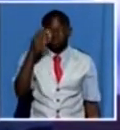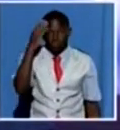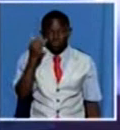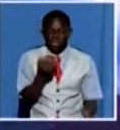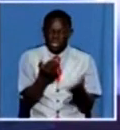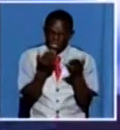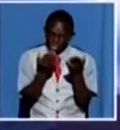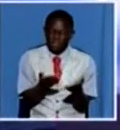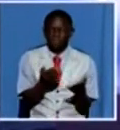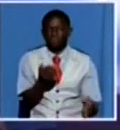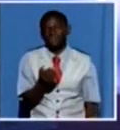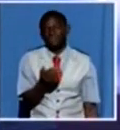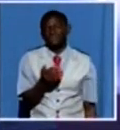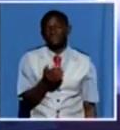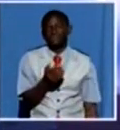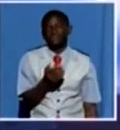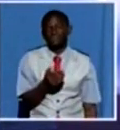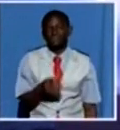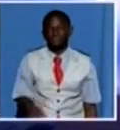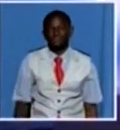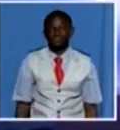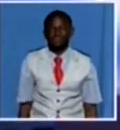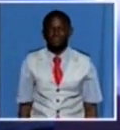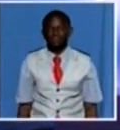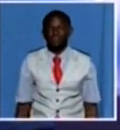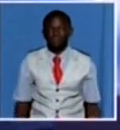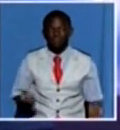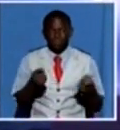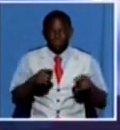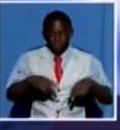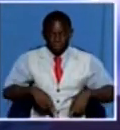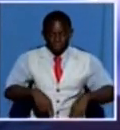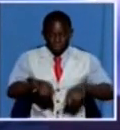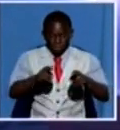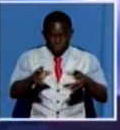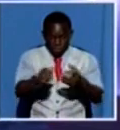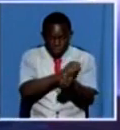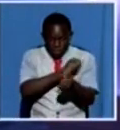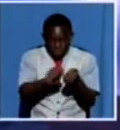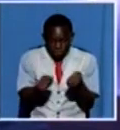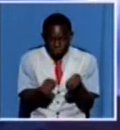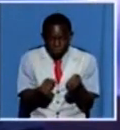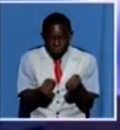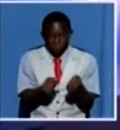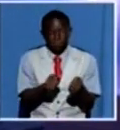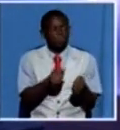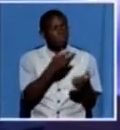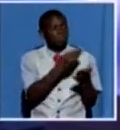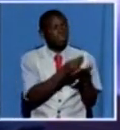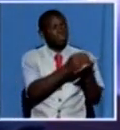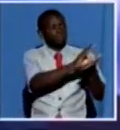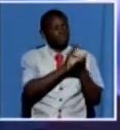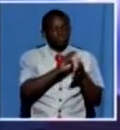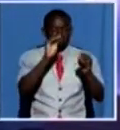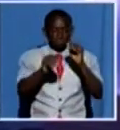the end of the day, we'll go back and continue burdening Zambians to say we need to go and borrow money so that we can maintain the roads. Right. Because